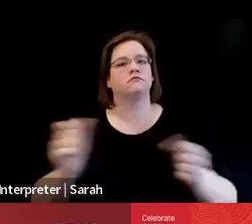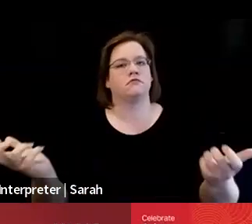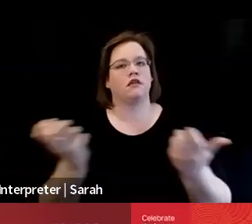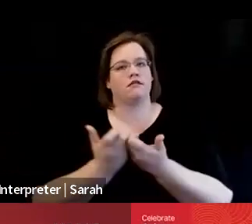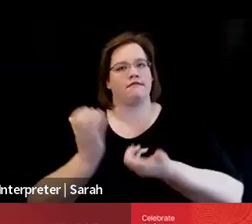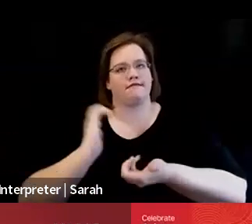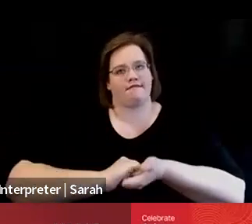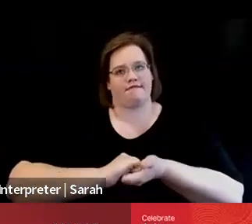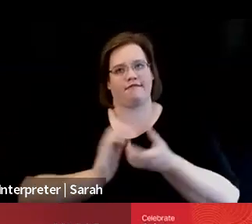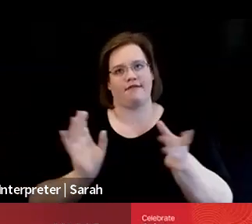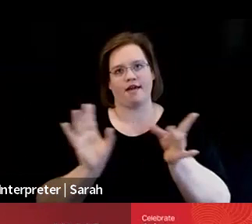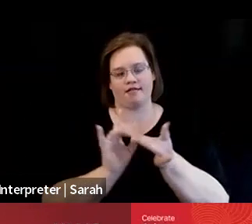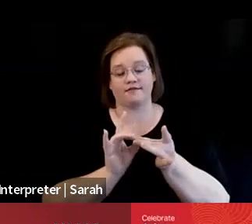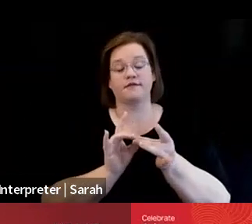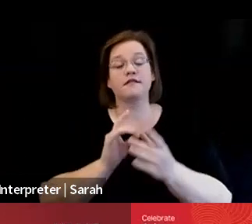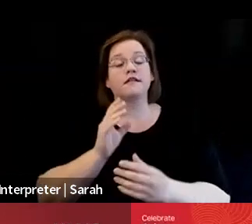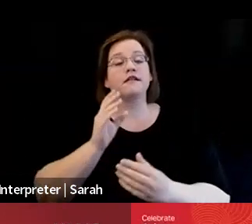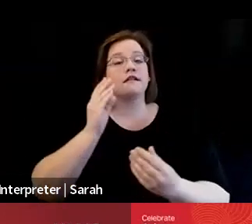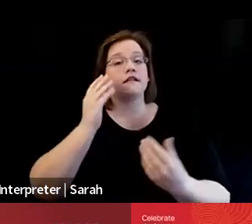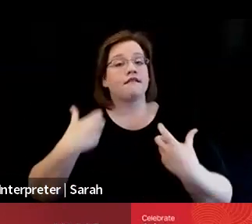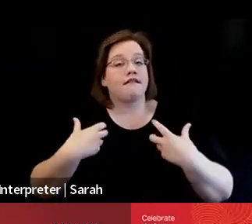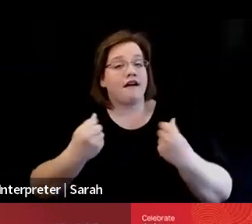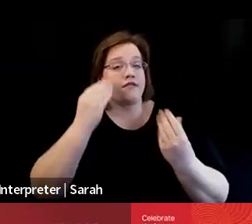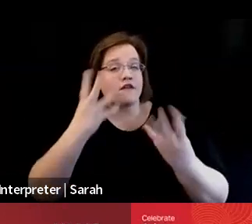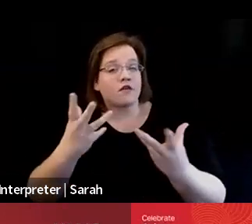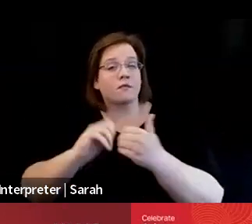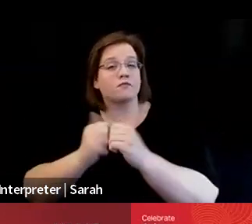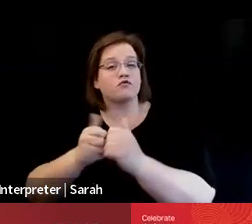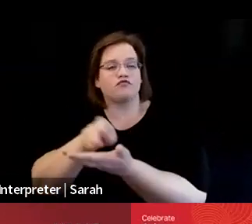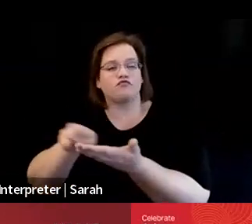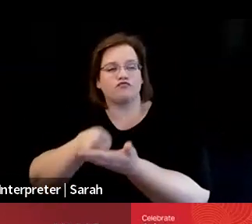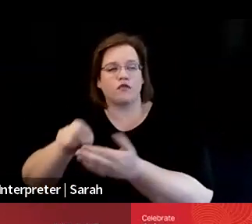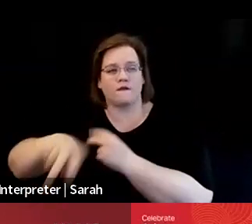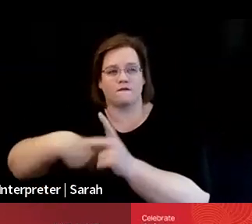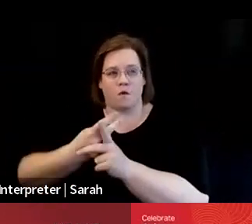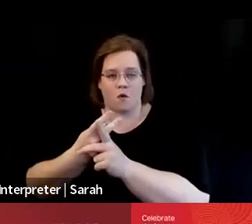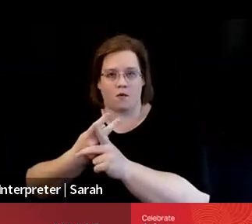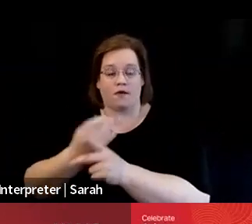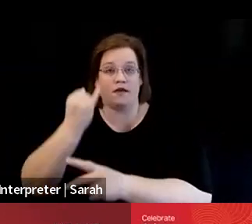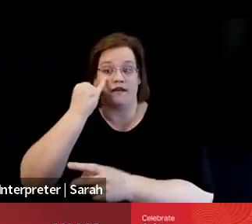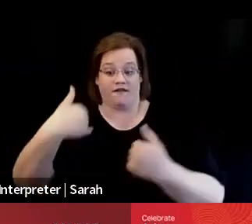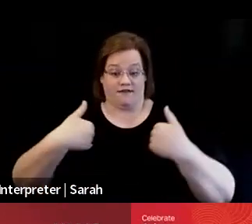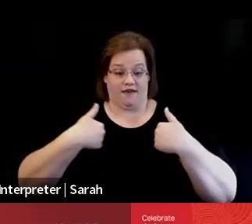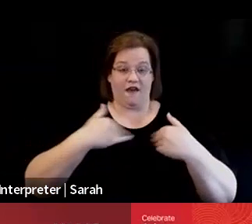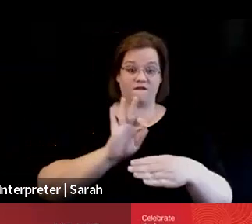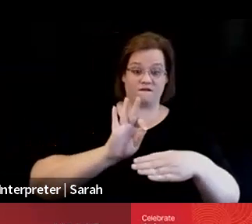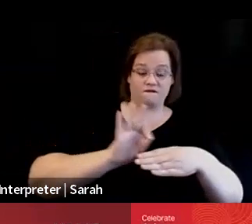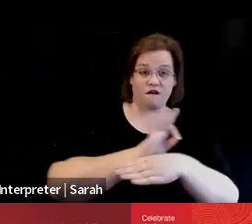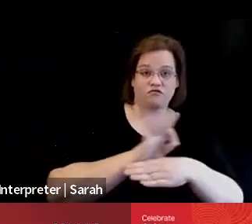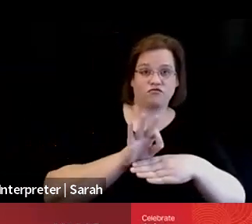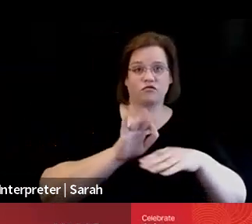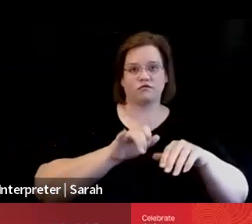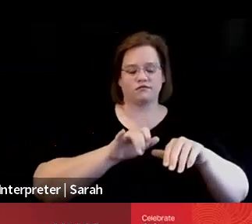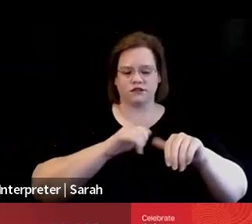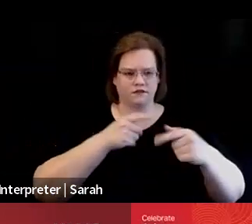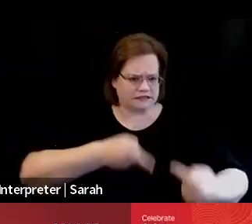much information, health information people get that comes in written form. Well, if I have functional literacy skills, challenges